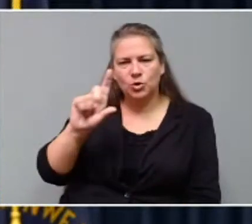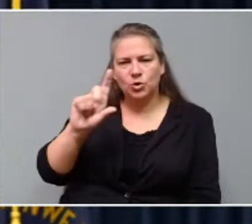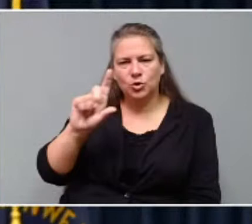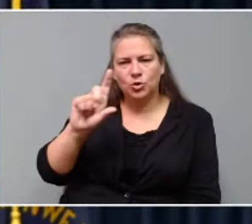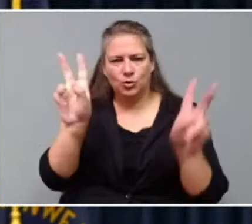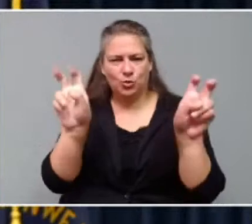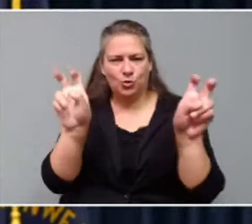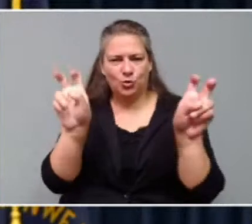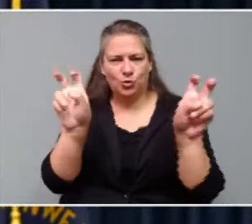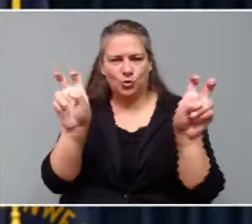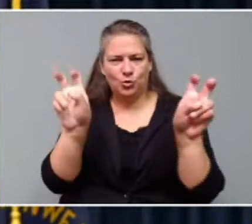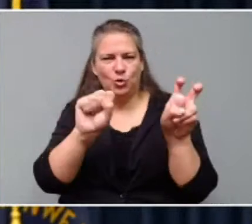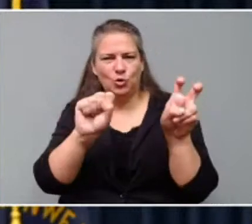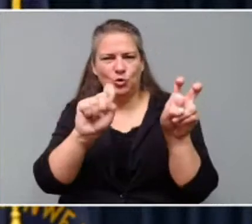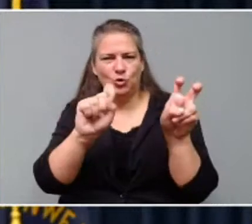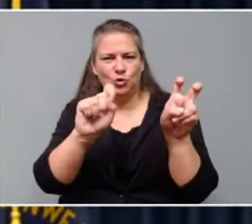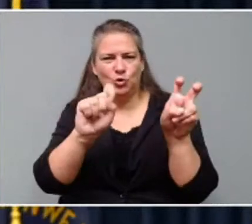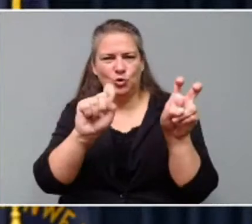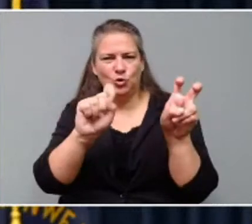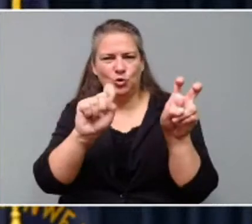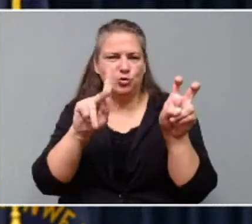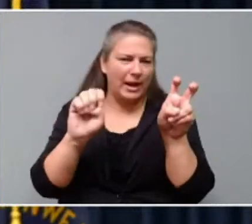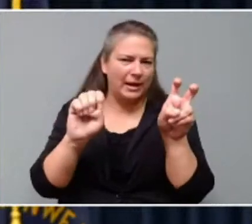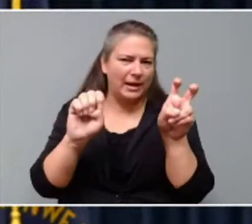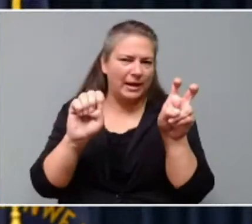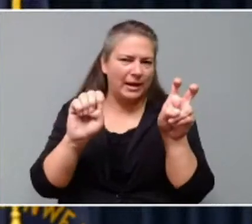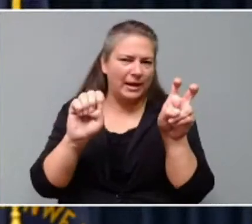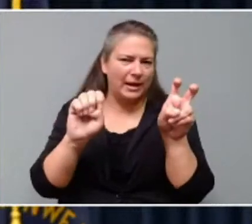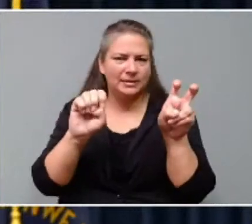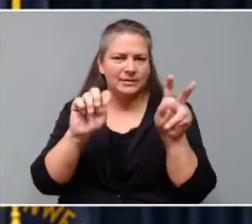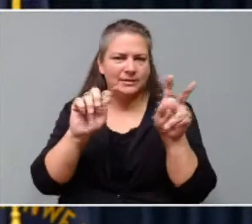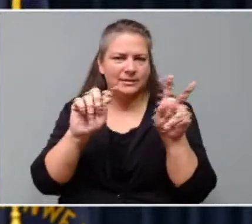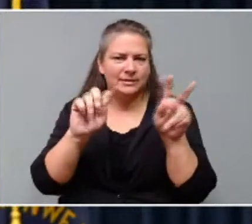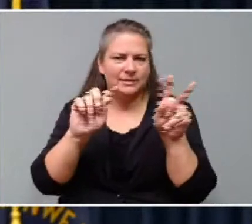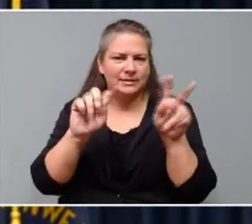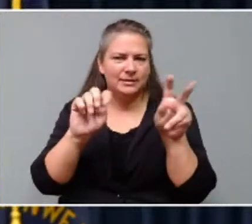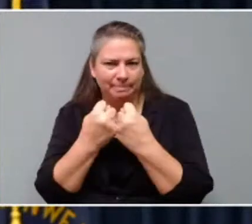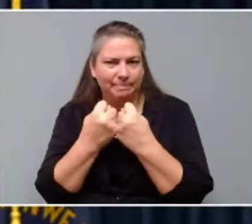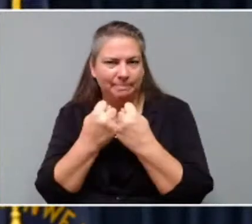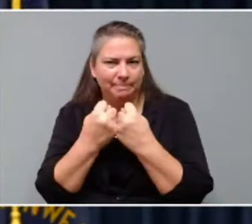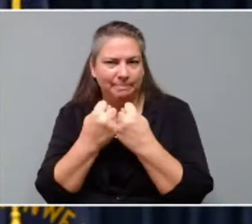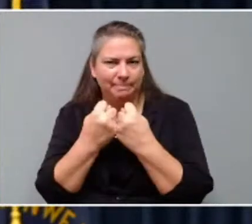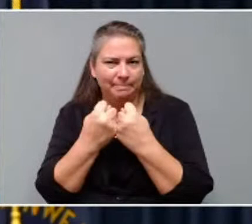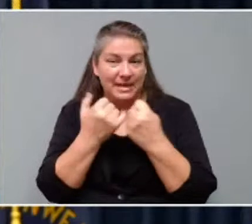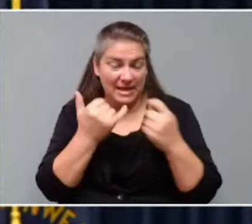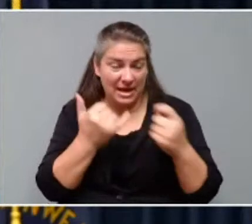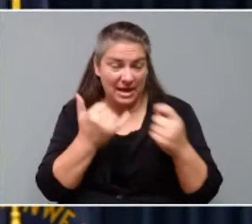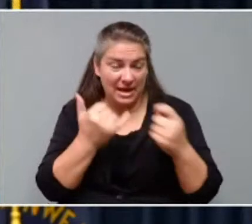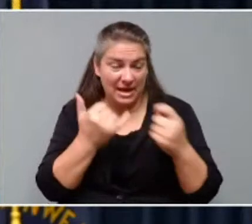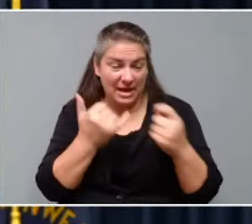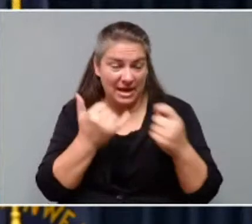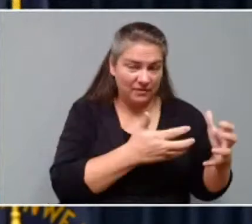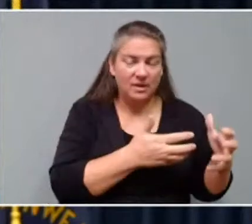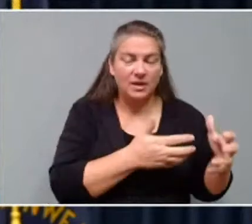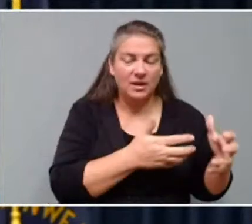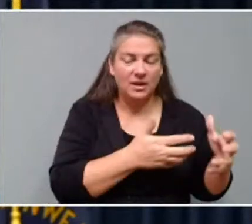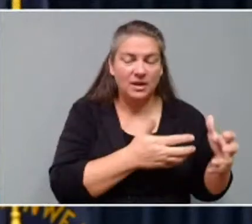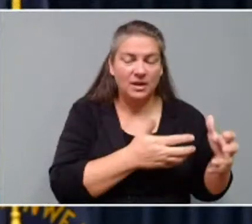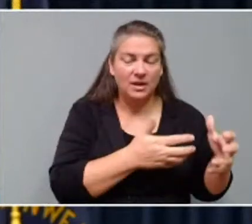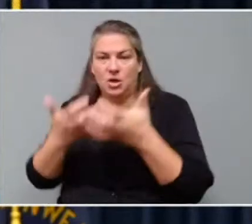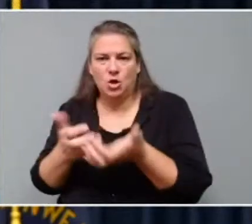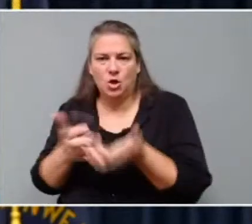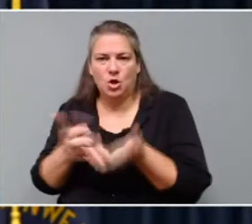requested and now been granted and had a nurse strike team show up at St.